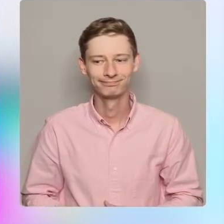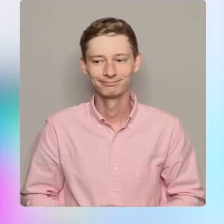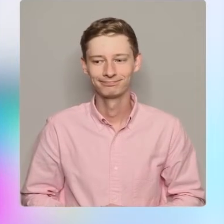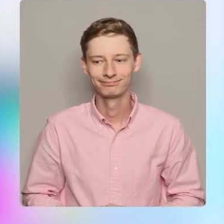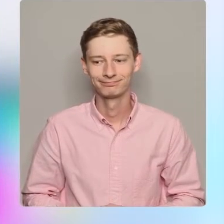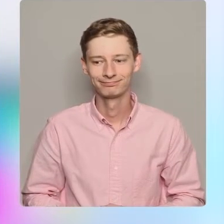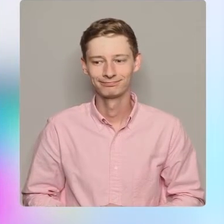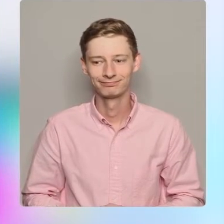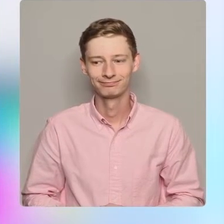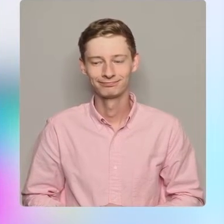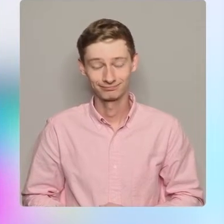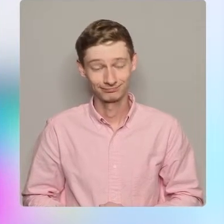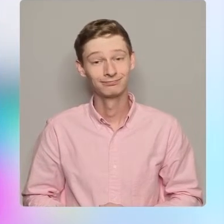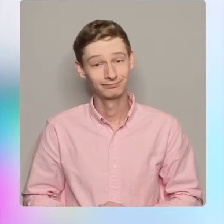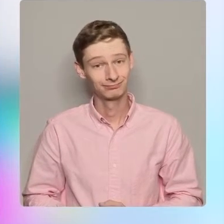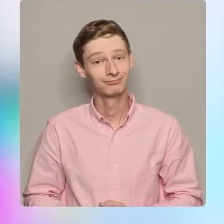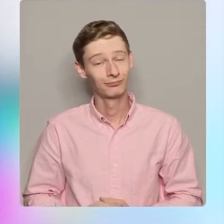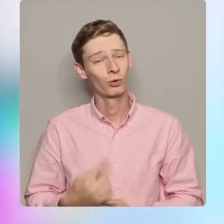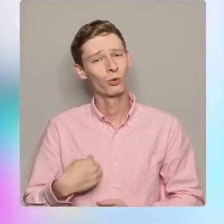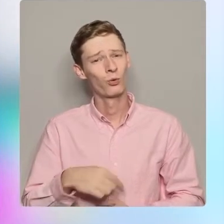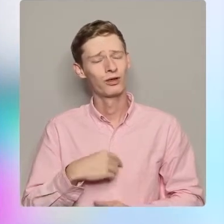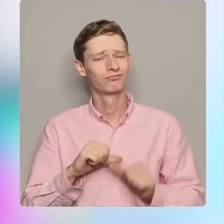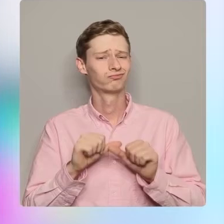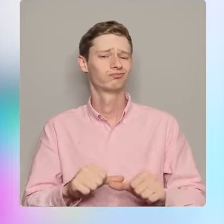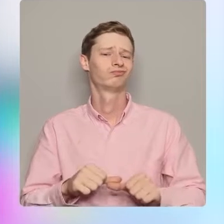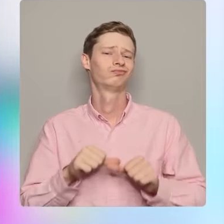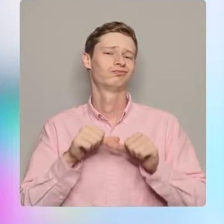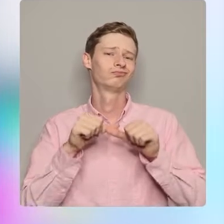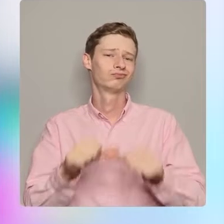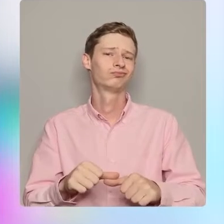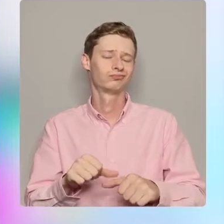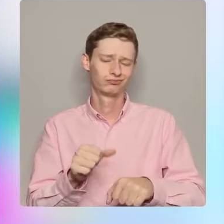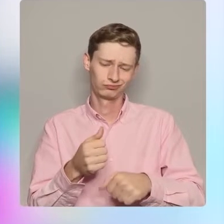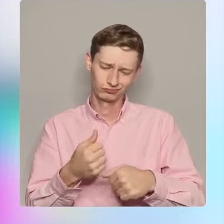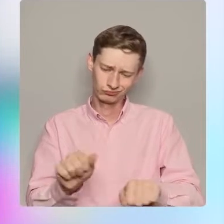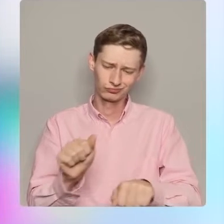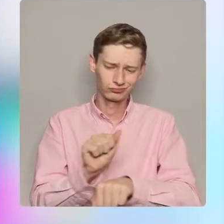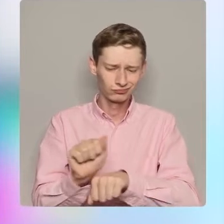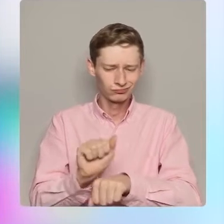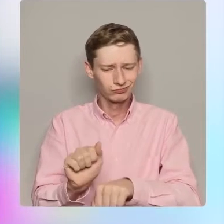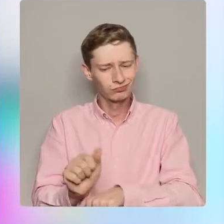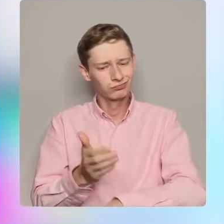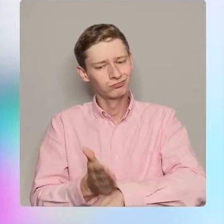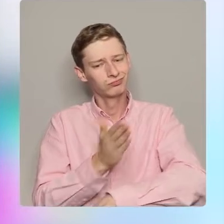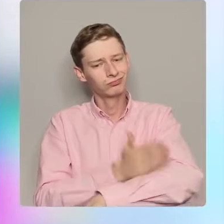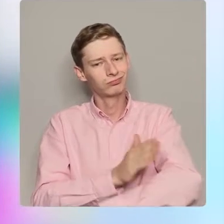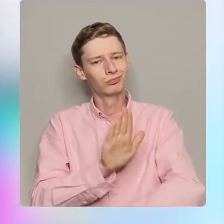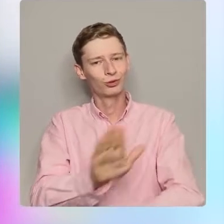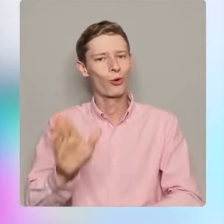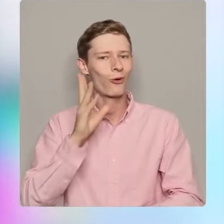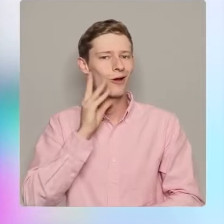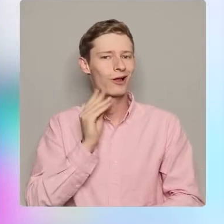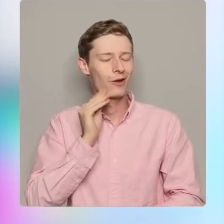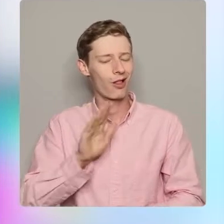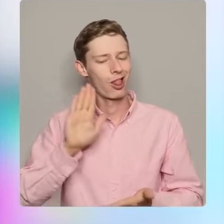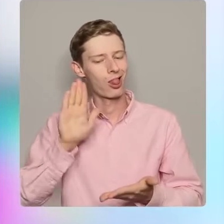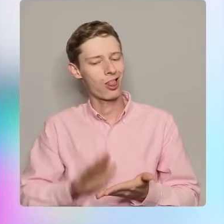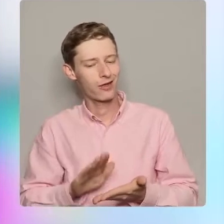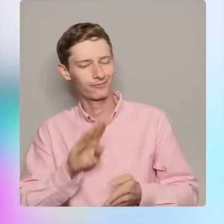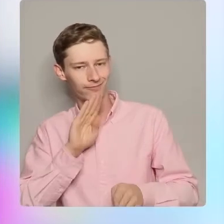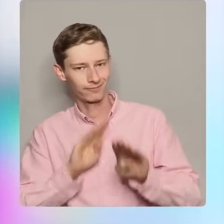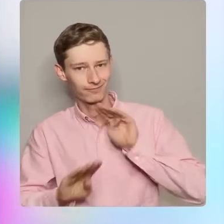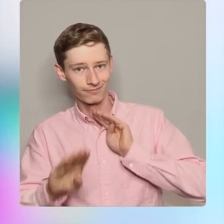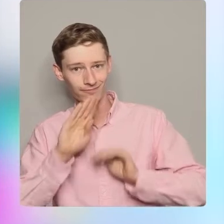use the performance tools in the Developer Hub. Now, I'll hand it over to Ravi Dandu, who will talk about some other tools that can